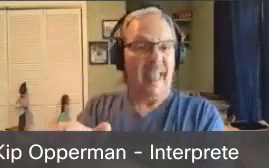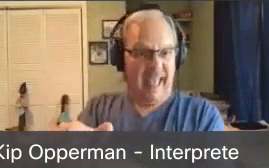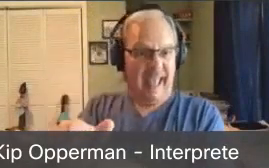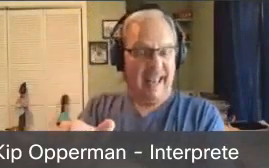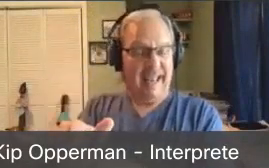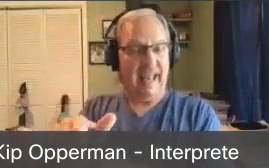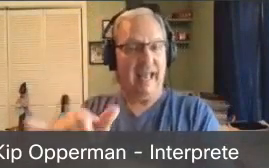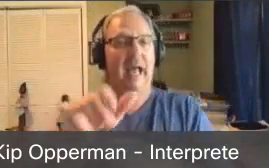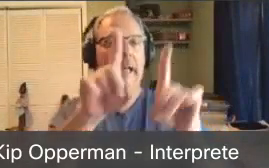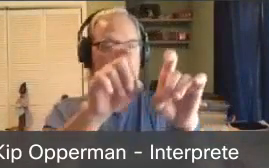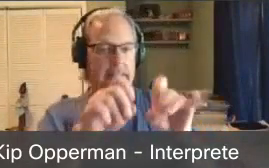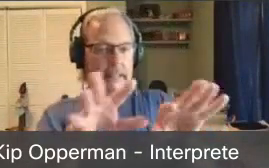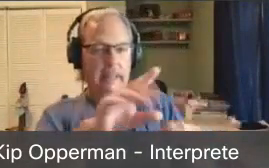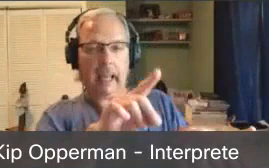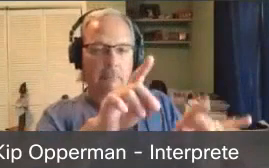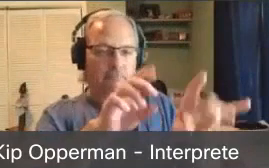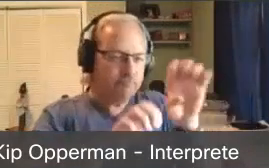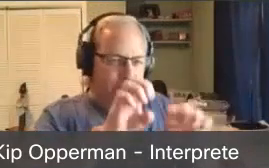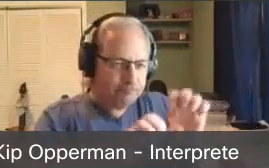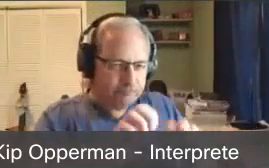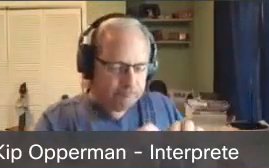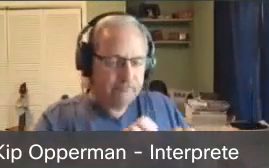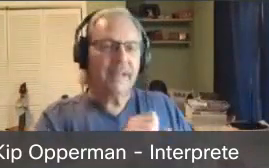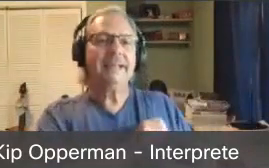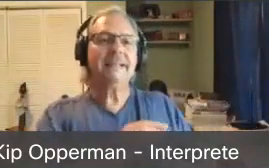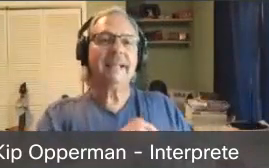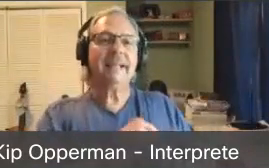and assessment for trauma, staff training, and developing